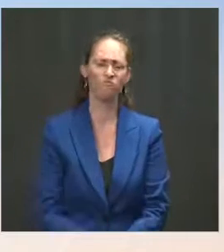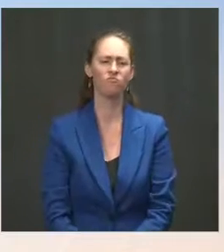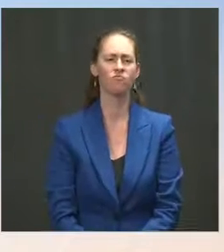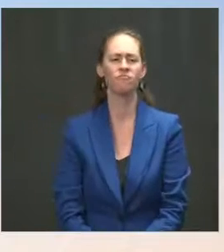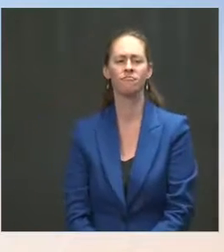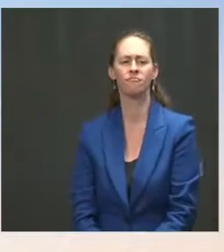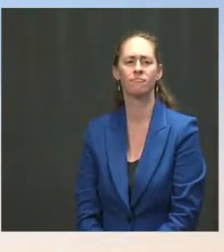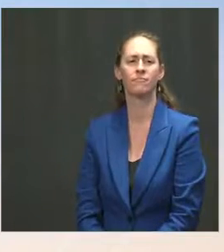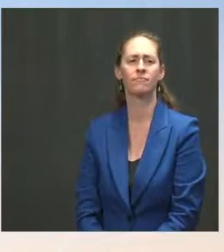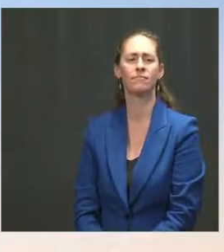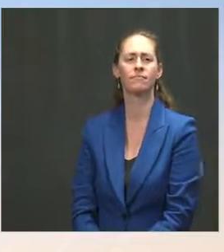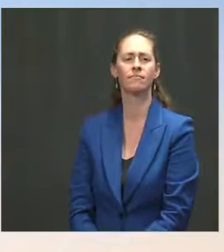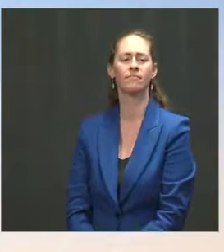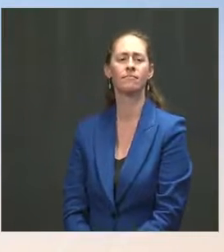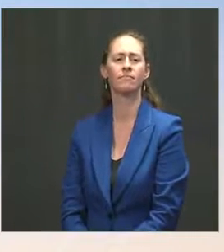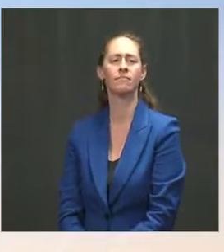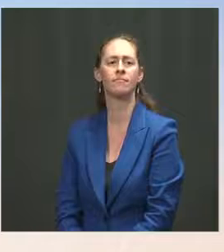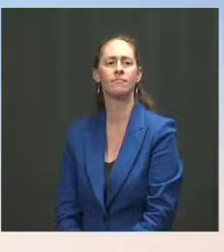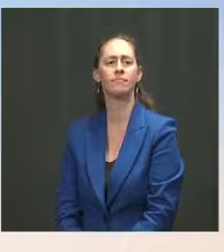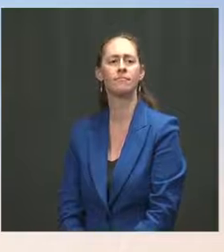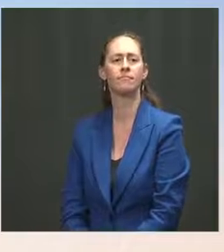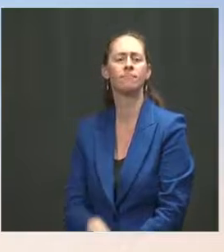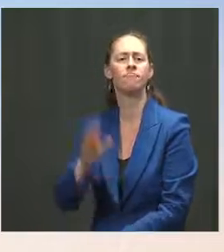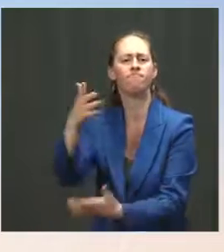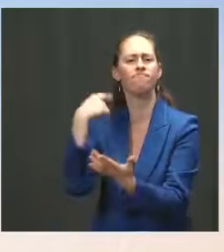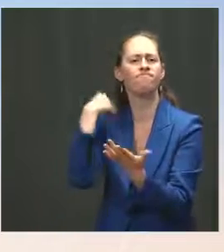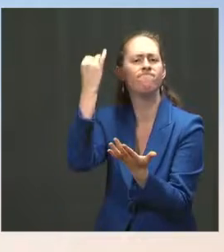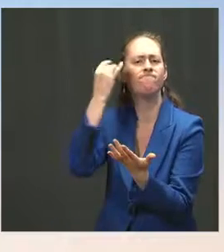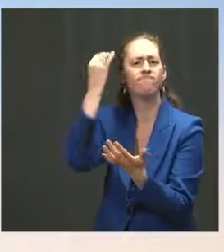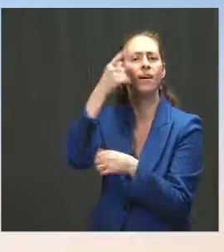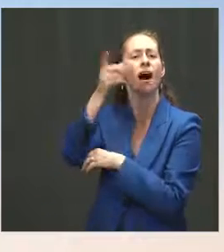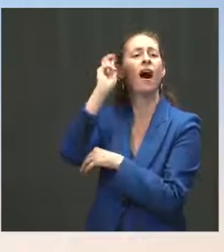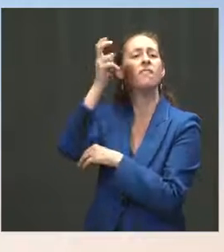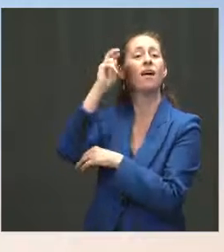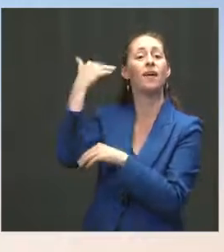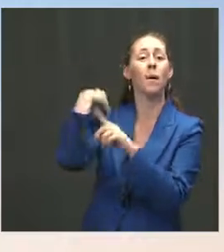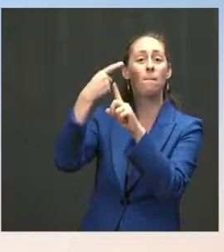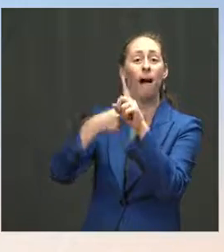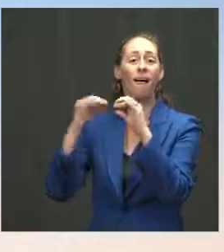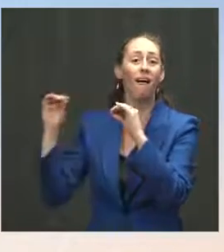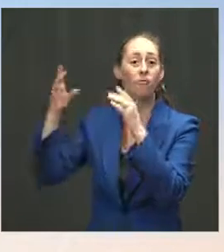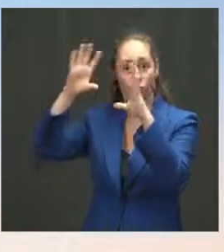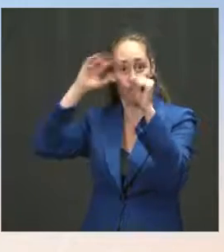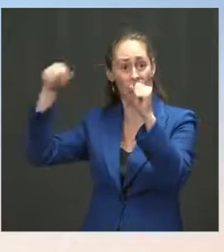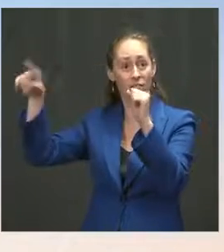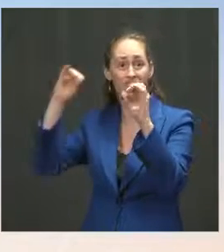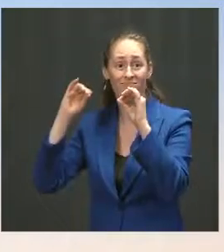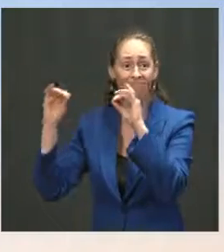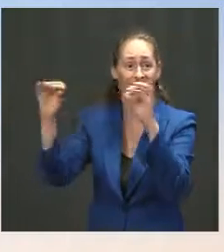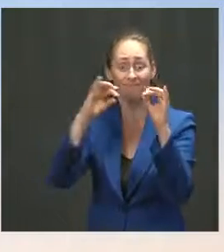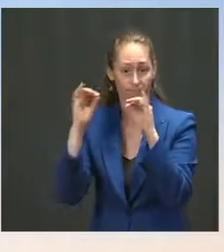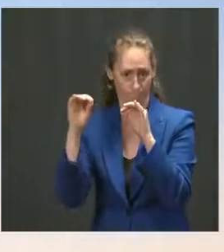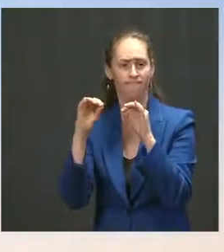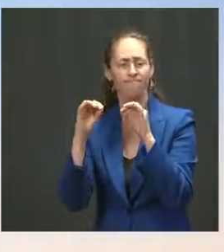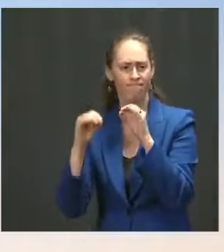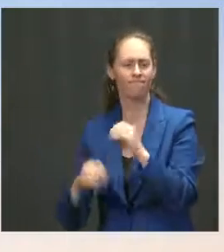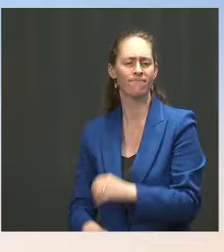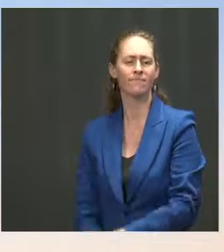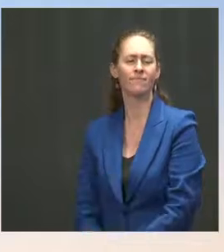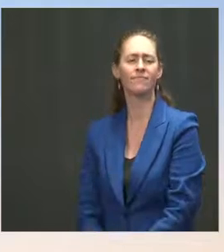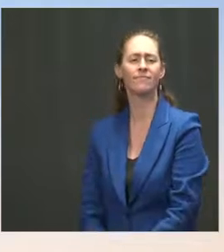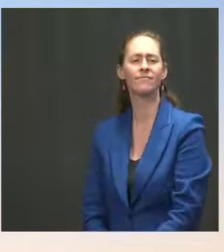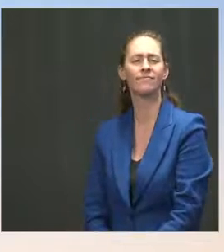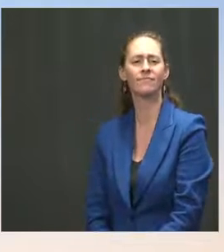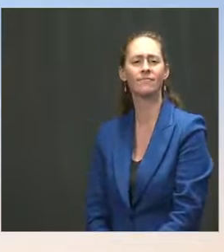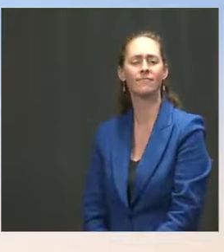Afghanistan, last month the administration shared that the objective was to get individuals who are eligible relocated out of Afghanistan in advance